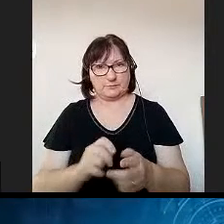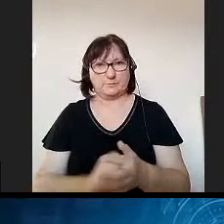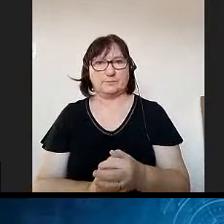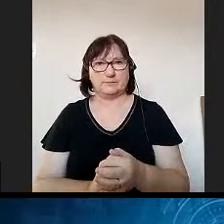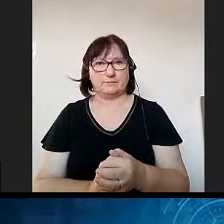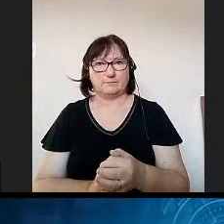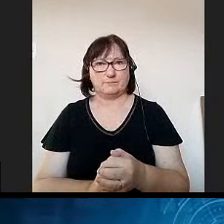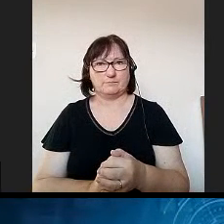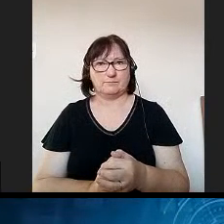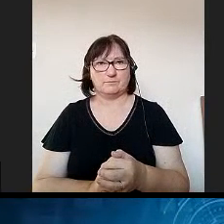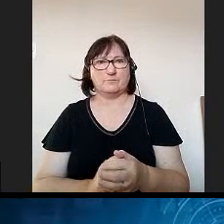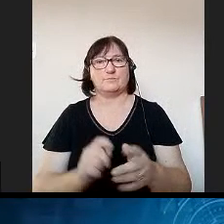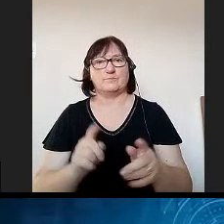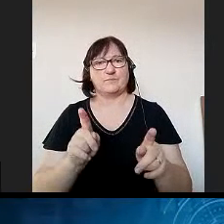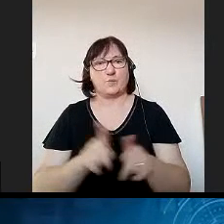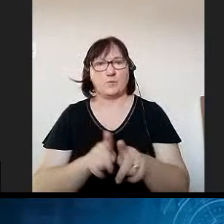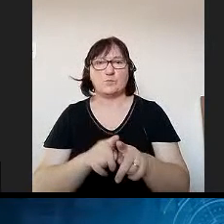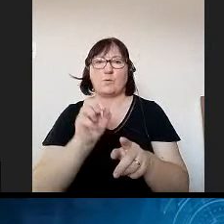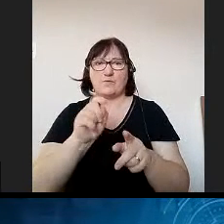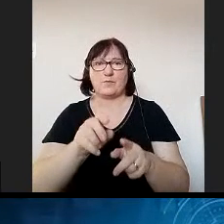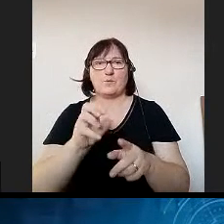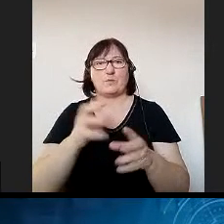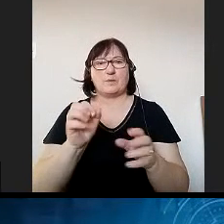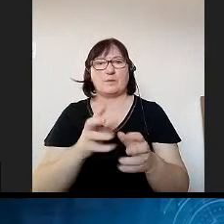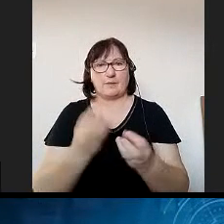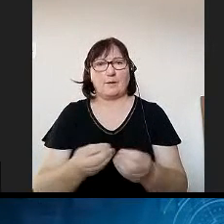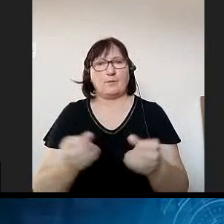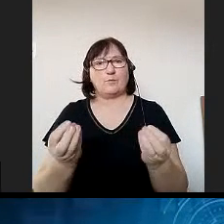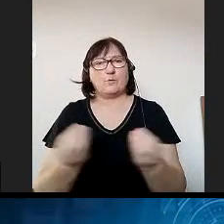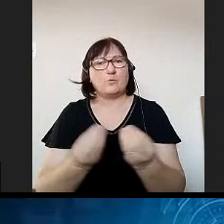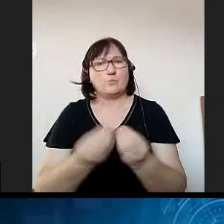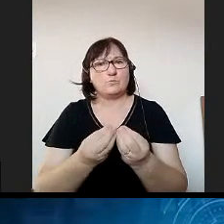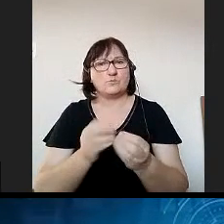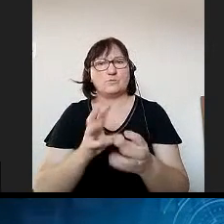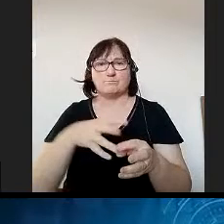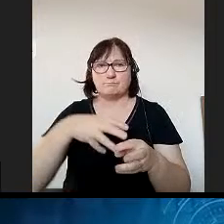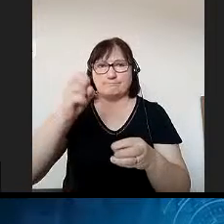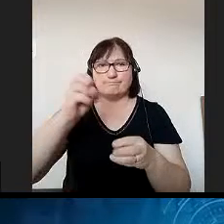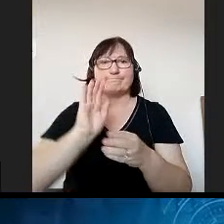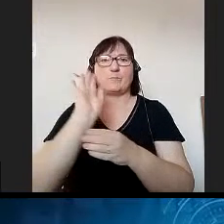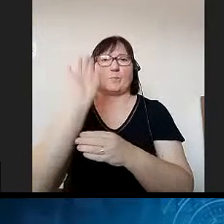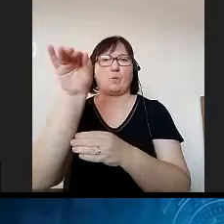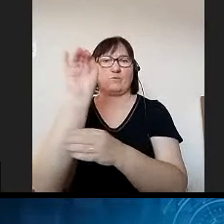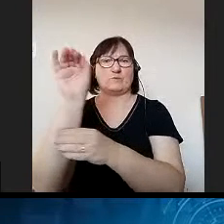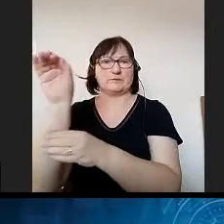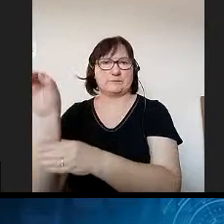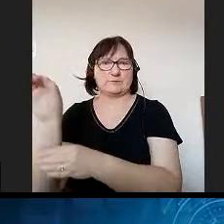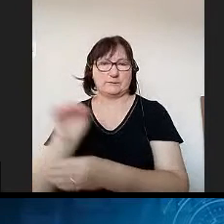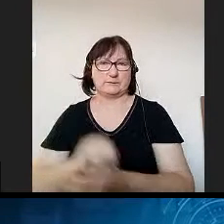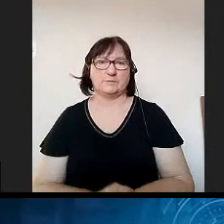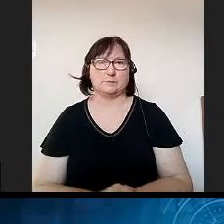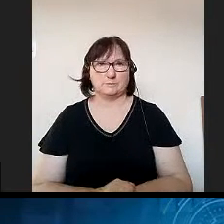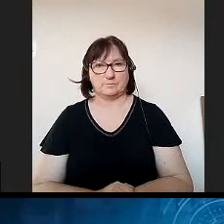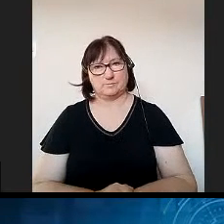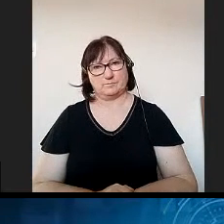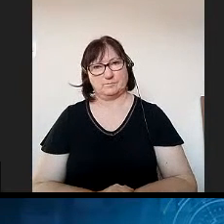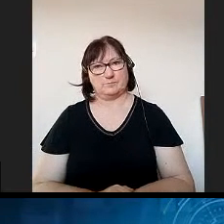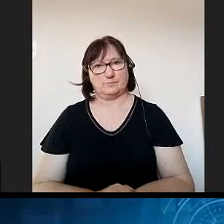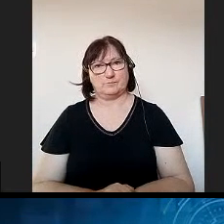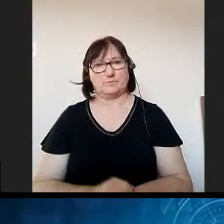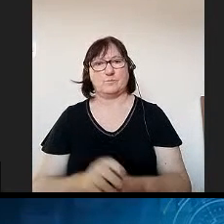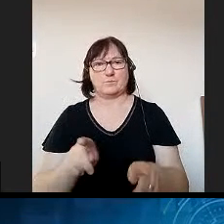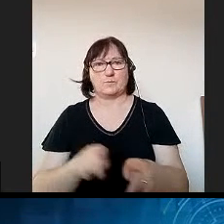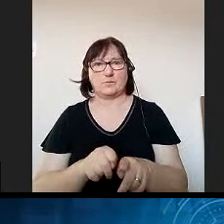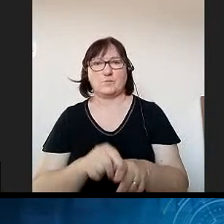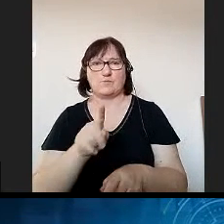when taking the goods out. We also have those that are meant for SA registered vendors, and they